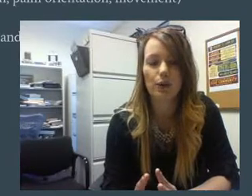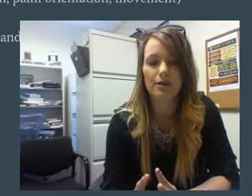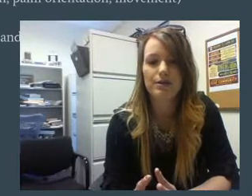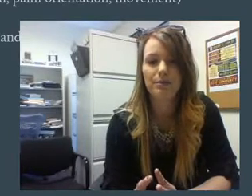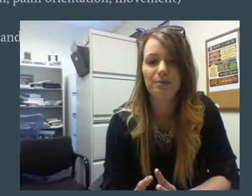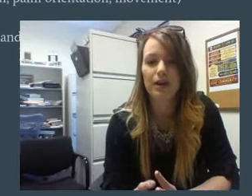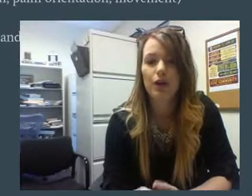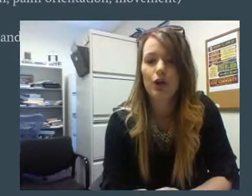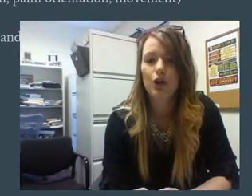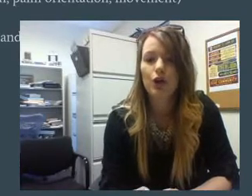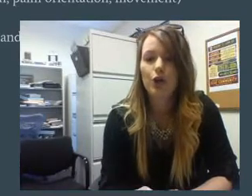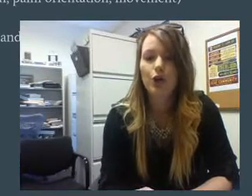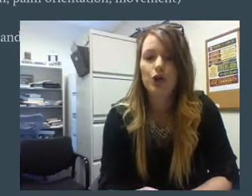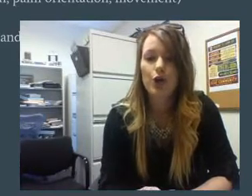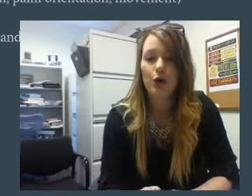discourse.